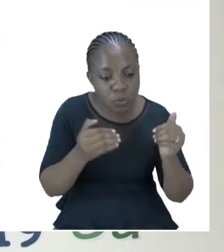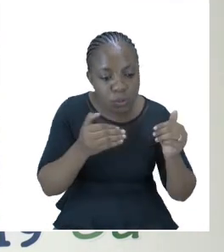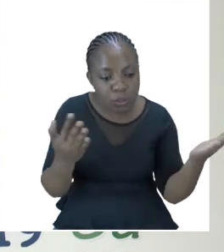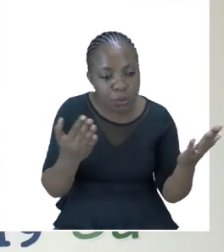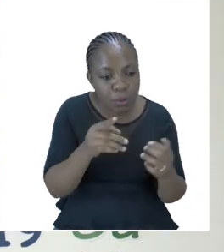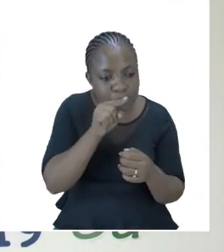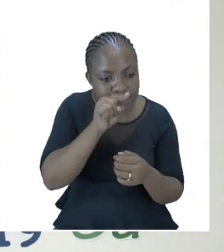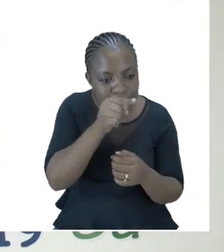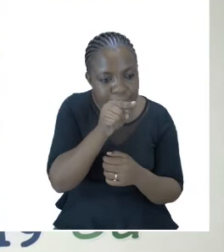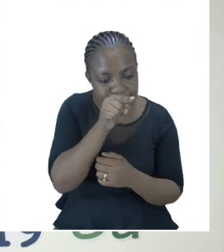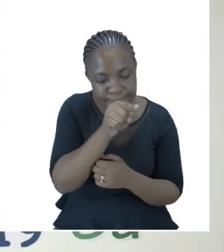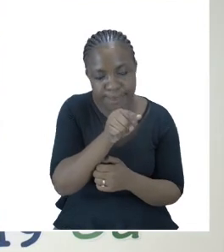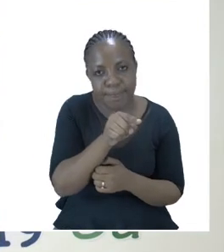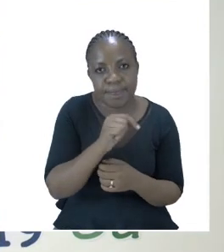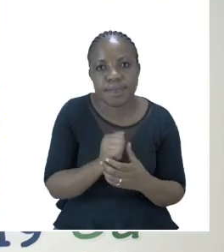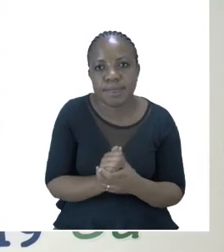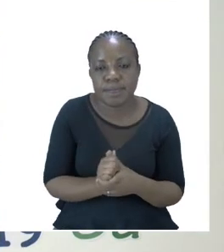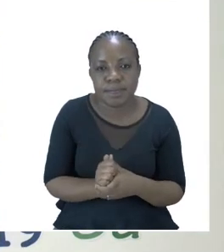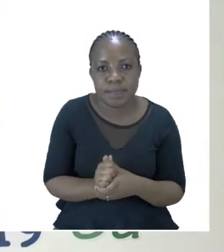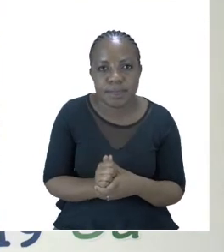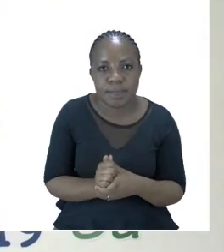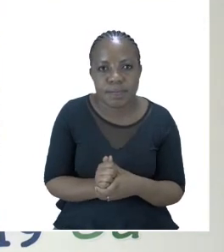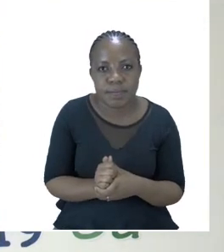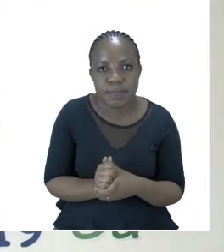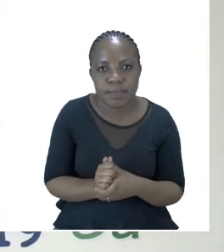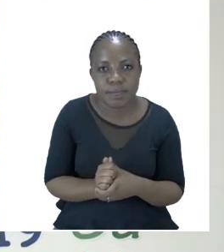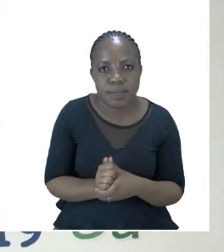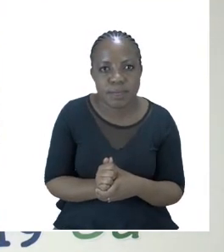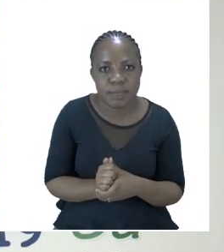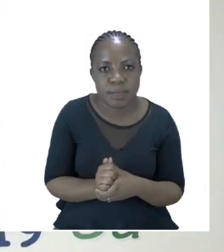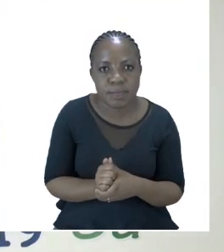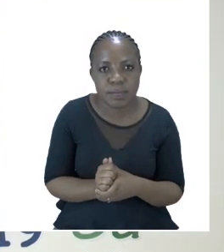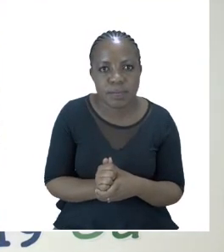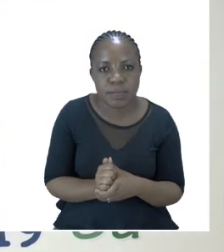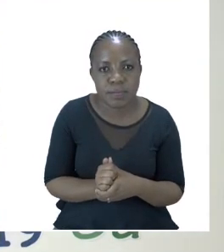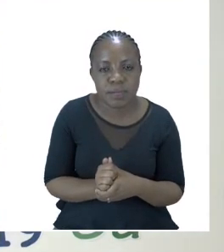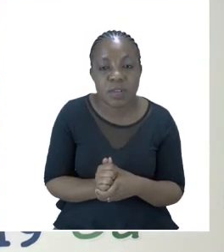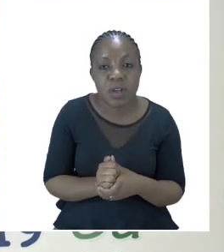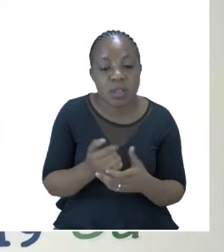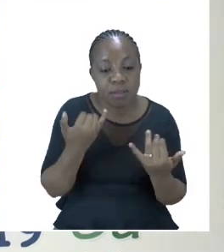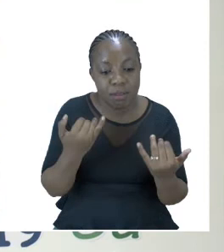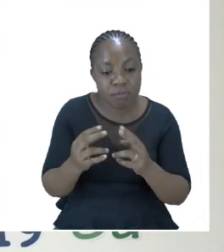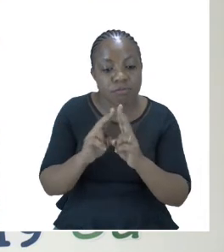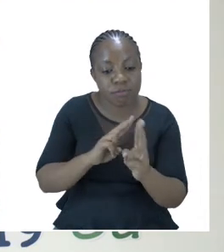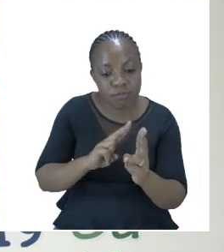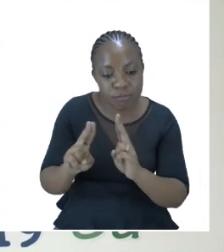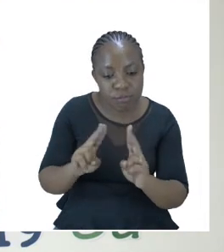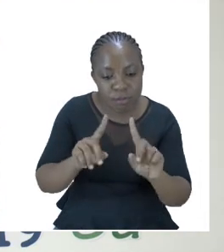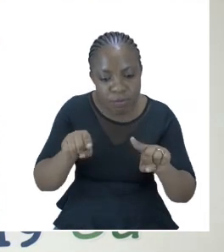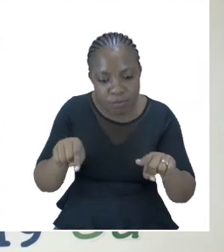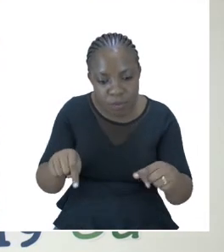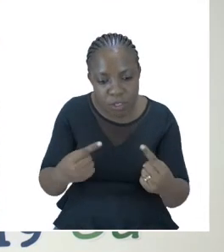number 2. In the meantime, we are going to talk about things that are 2. Now, in your book,